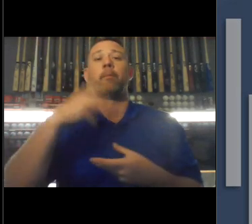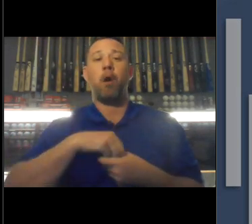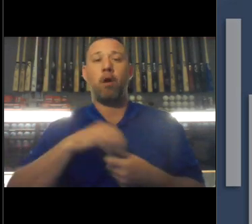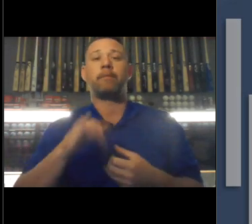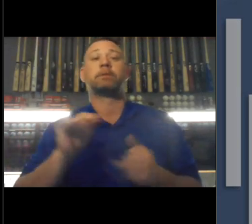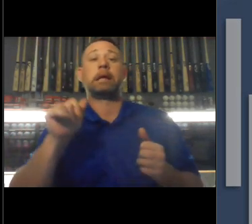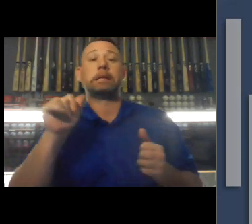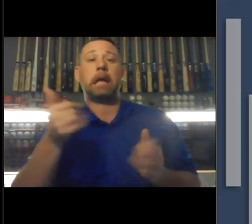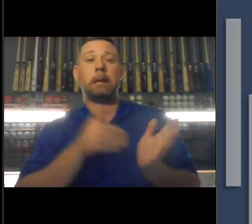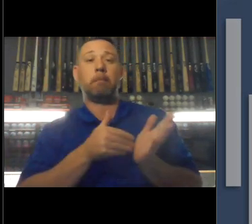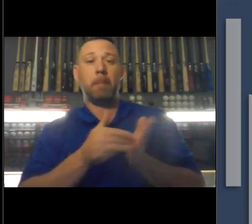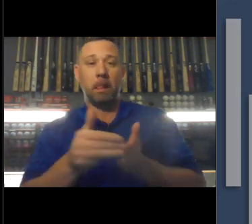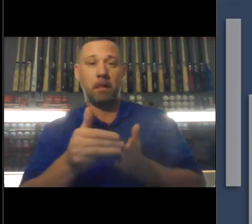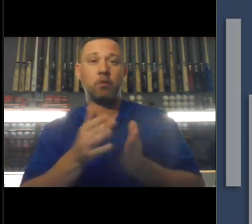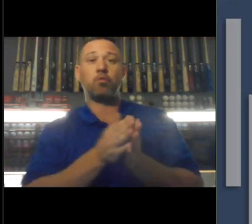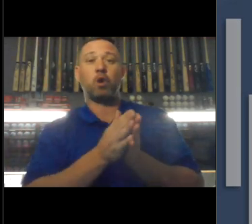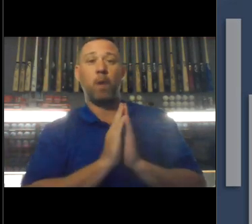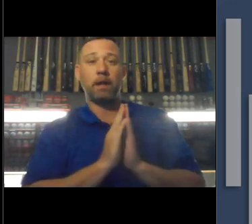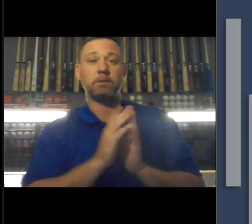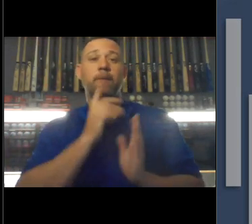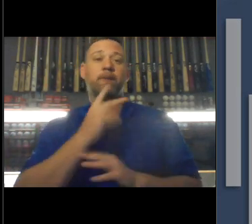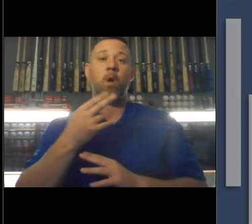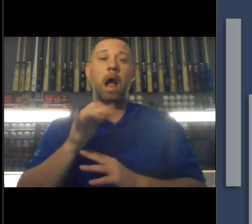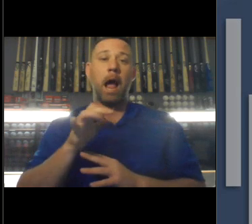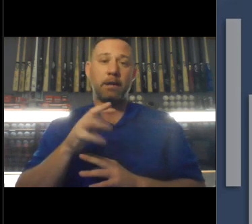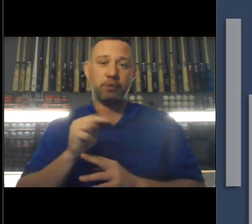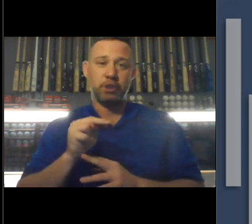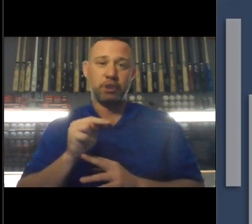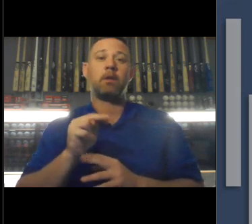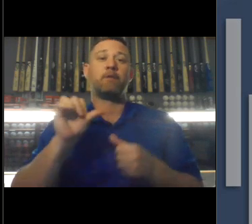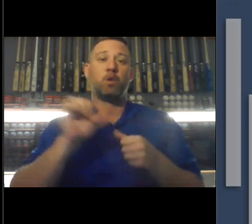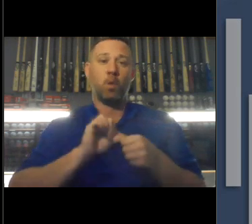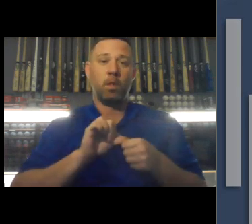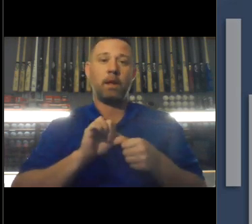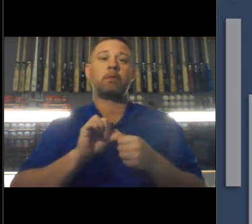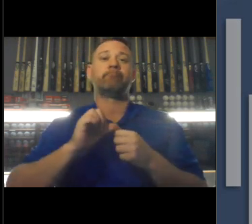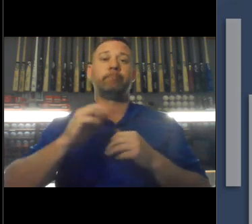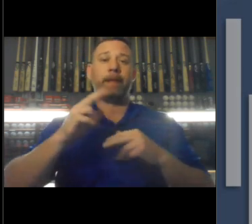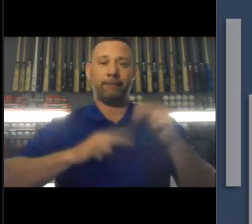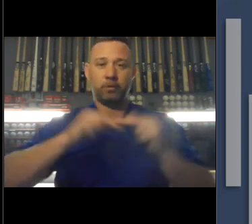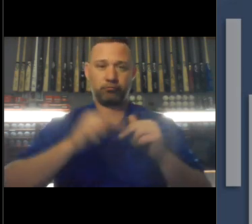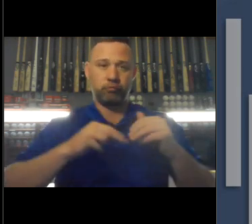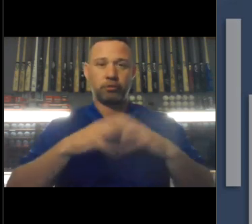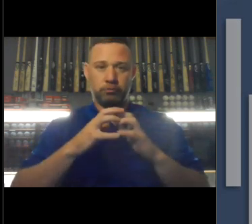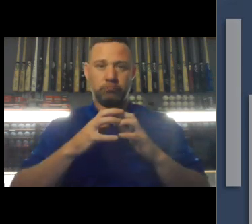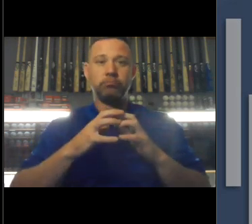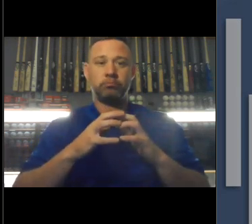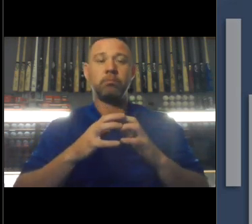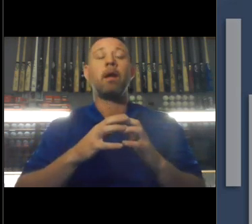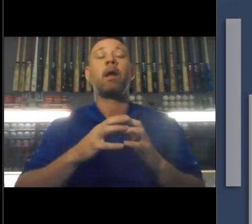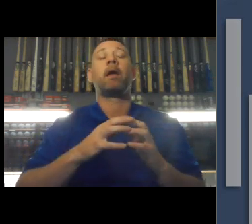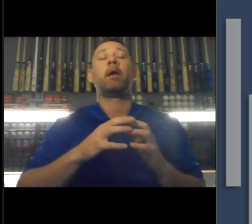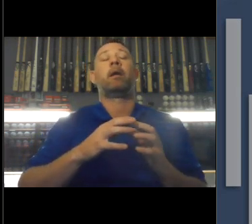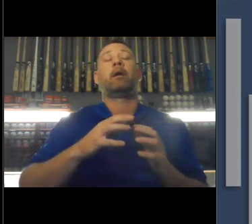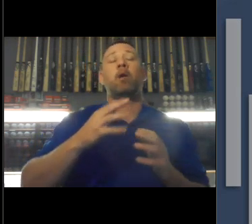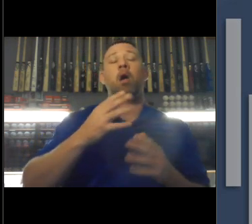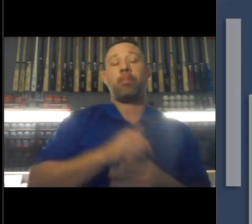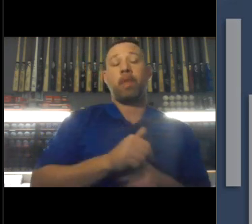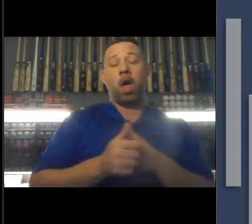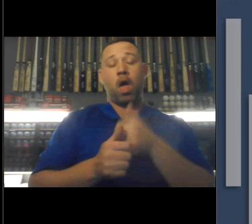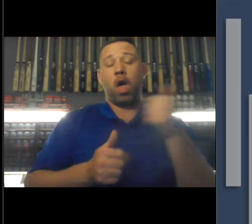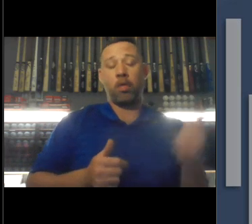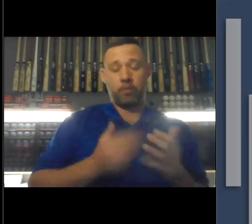million, is for hydrogen fueling infrastructure. The other part of this is our board